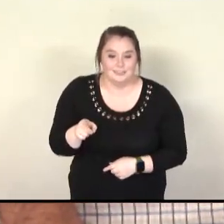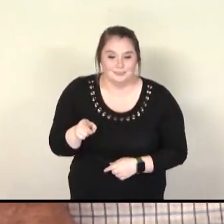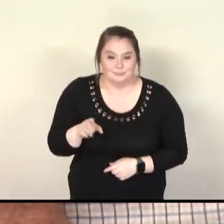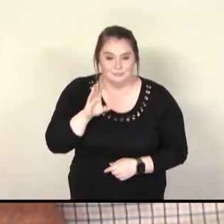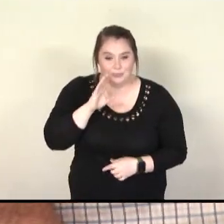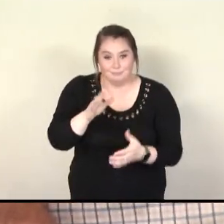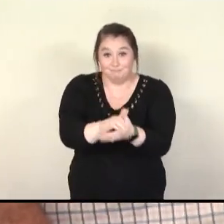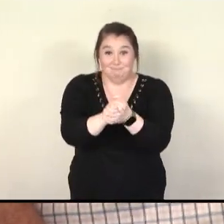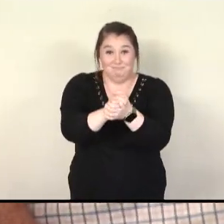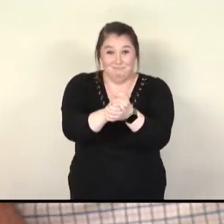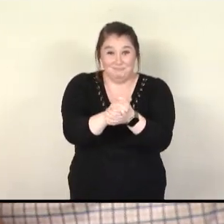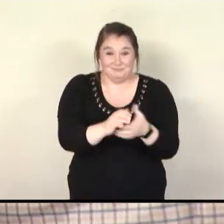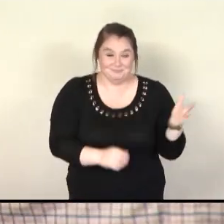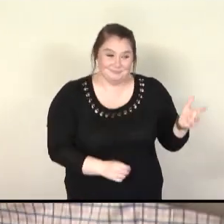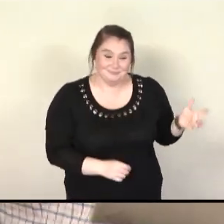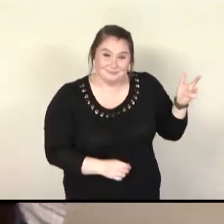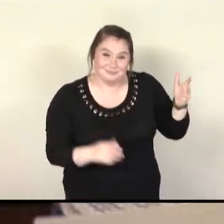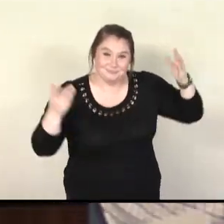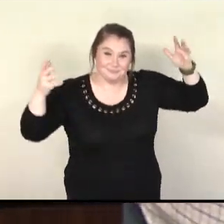Congratulations.